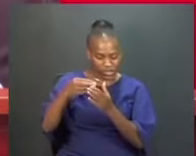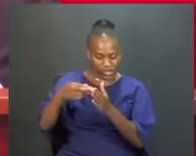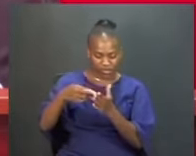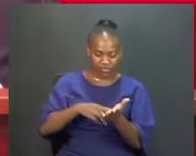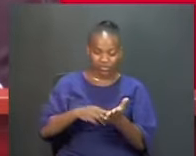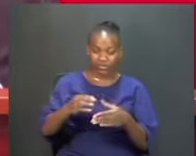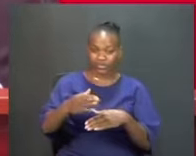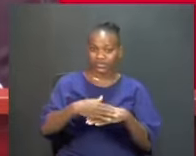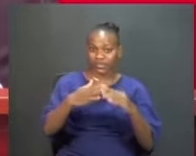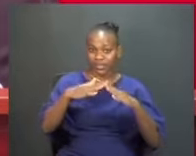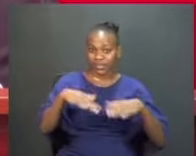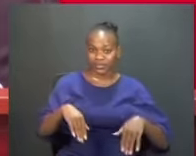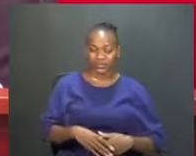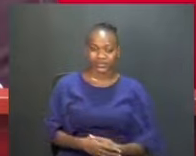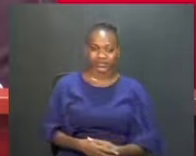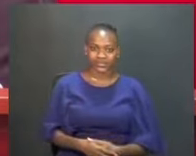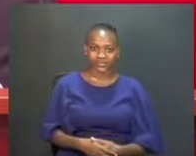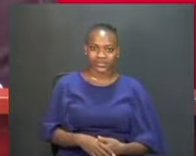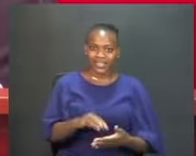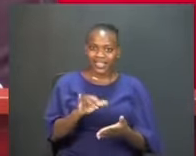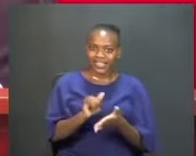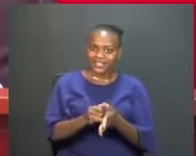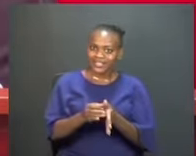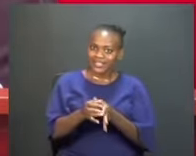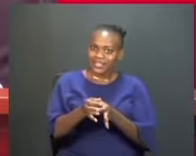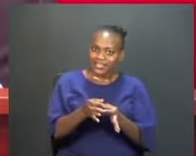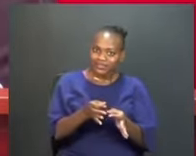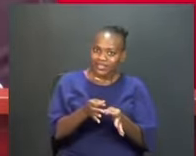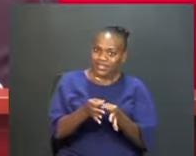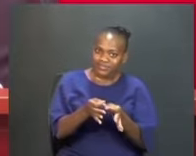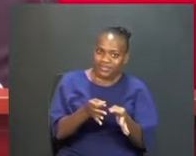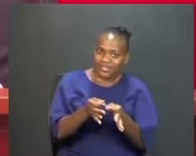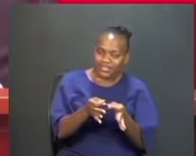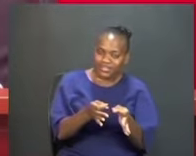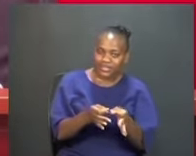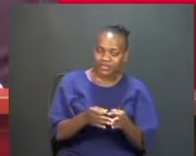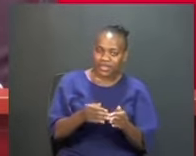to the House. We've gone through this step by step.